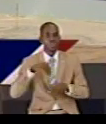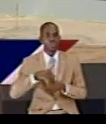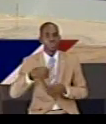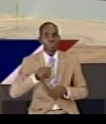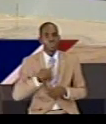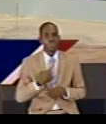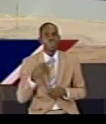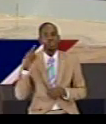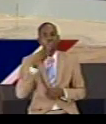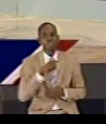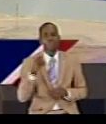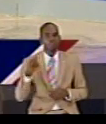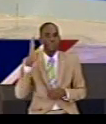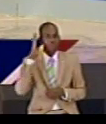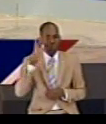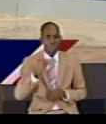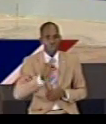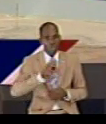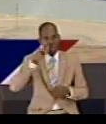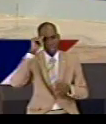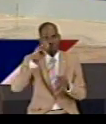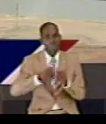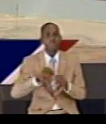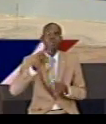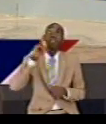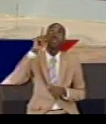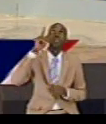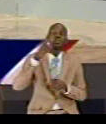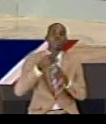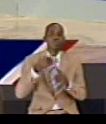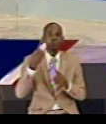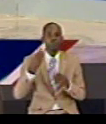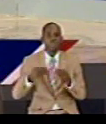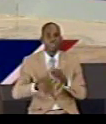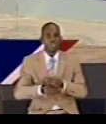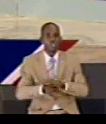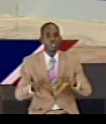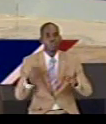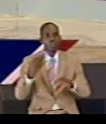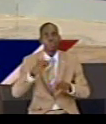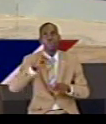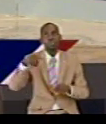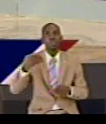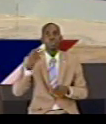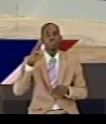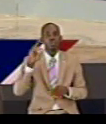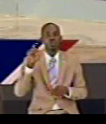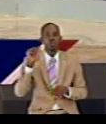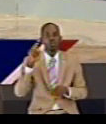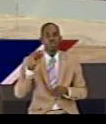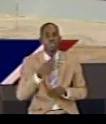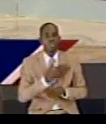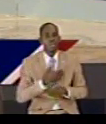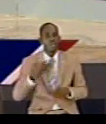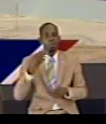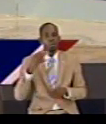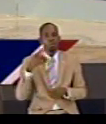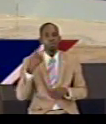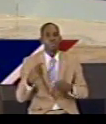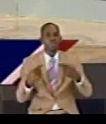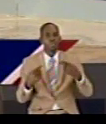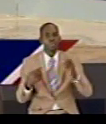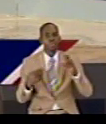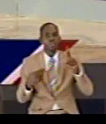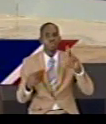I remember thee from the land of Jordan and of the Harmonites and from the